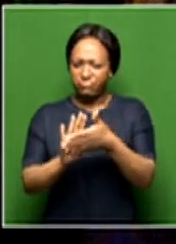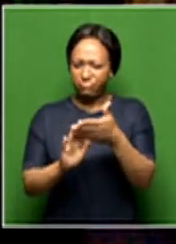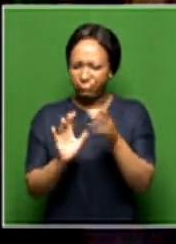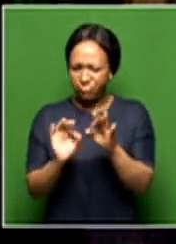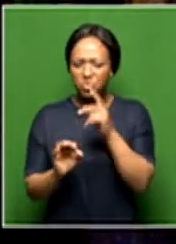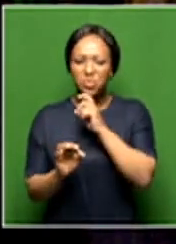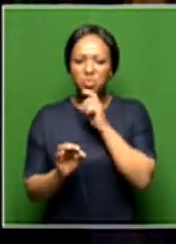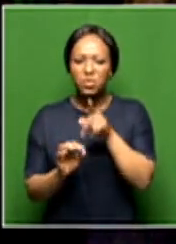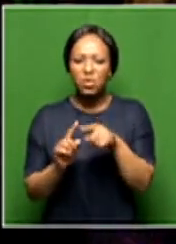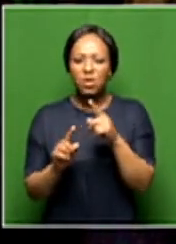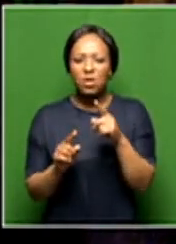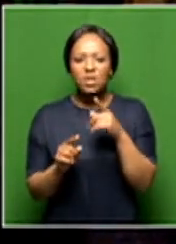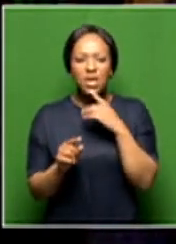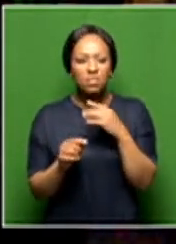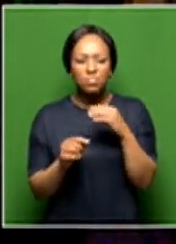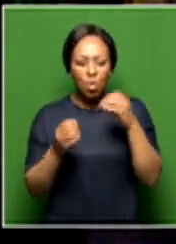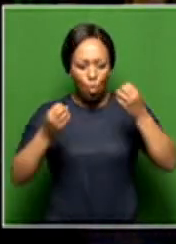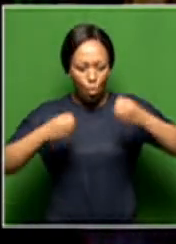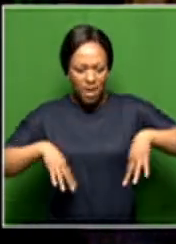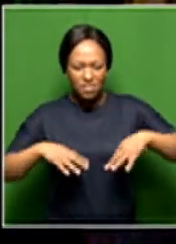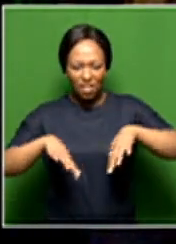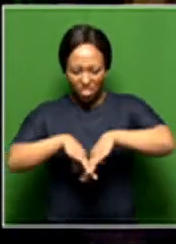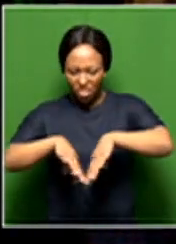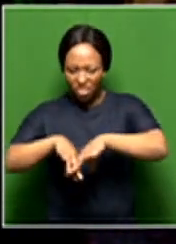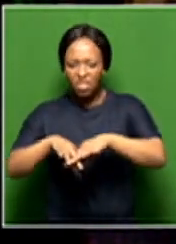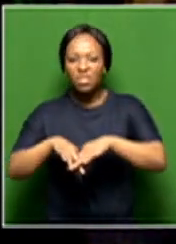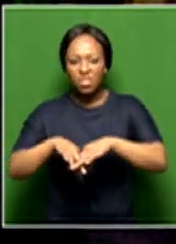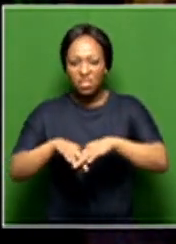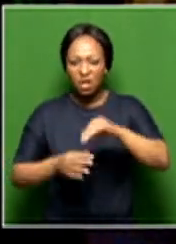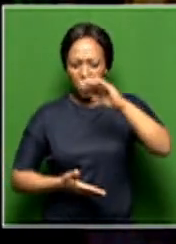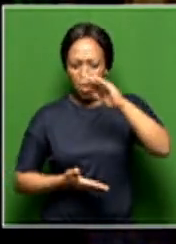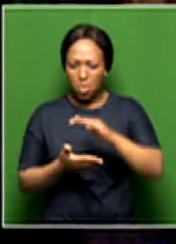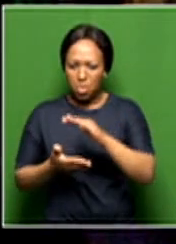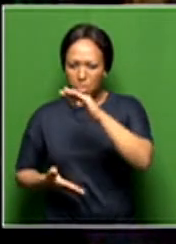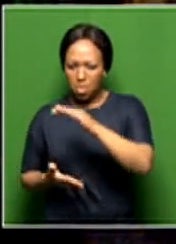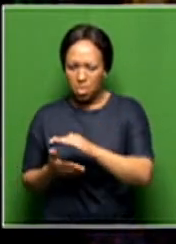can reduce the volume of waste to landfills. It's also an